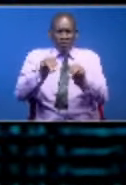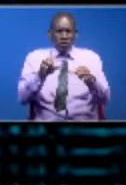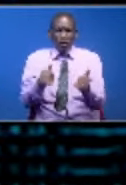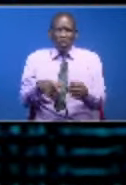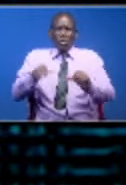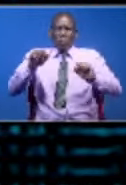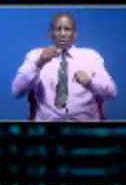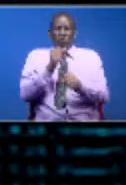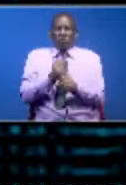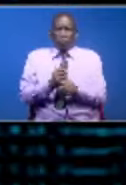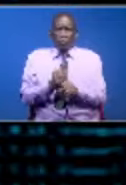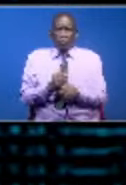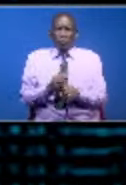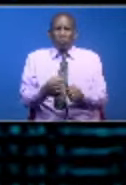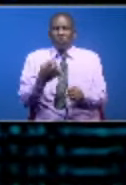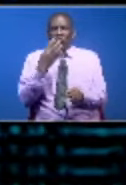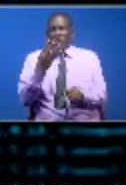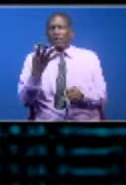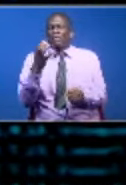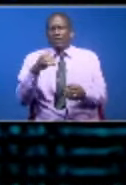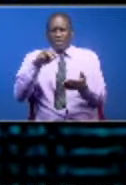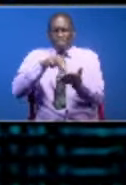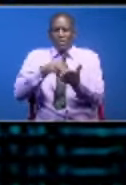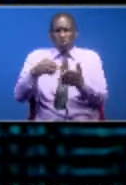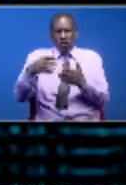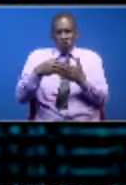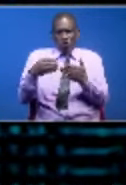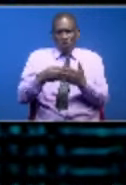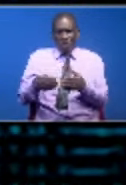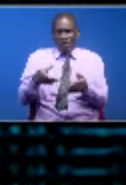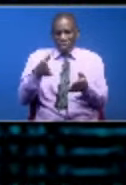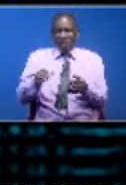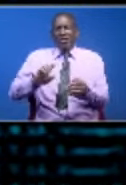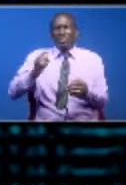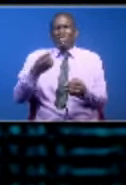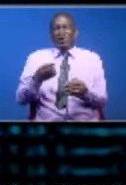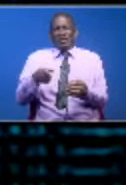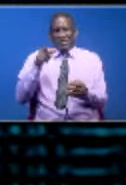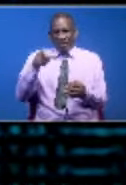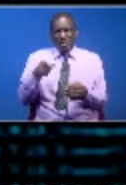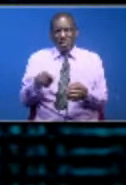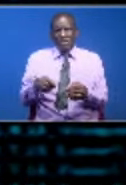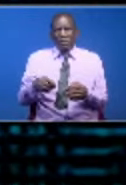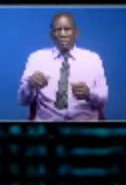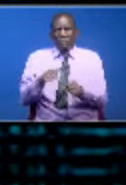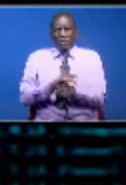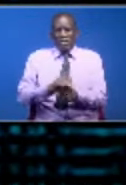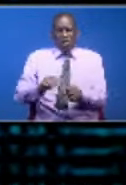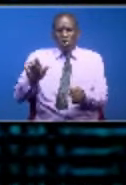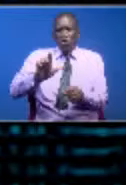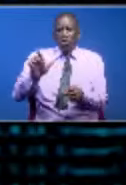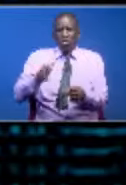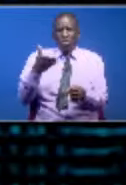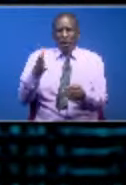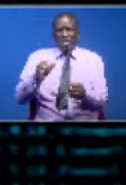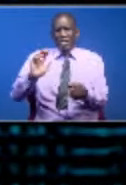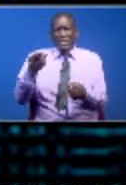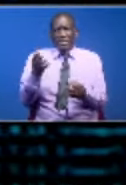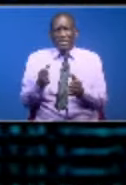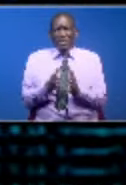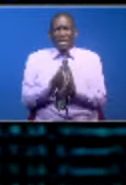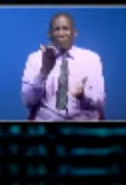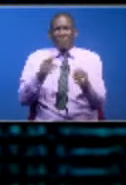a securitization for $130 million worth in local currency. Yeah. It was the first of its kind, complete local currency securitization in Kenya and perhaps